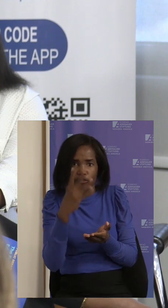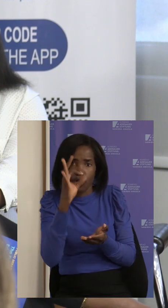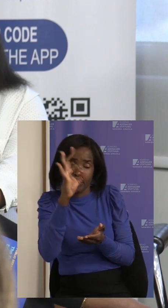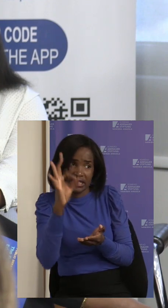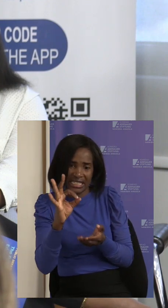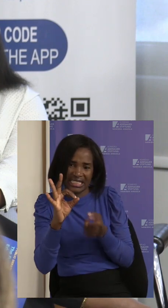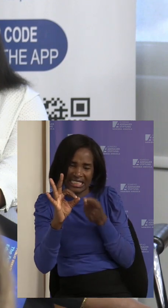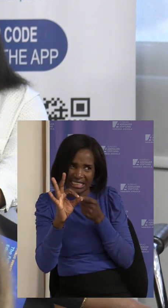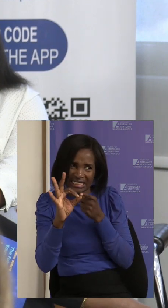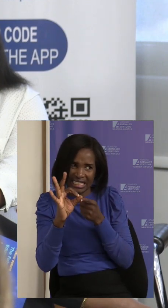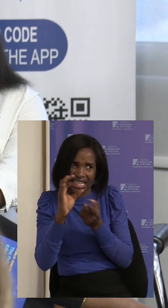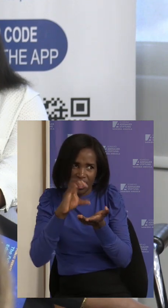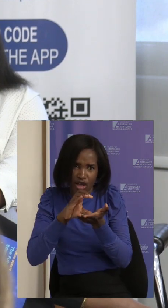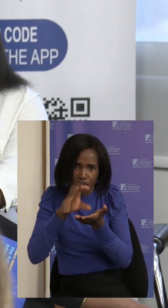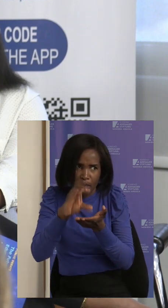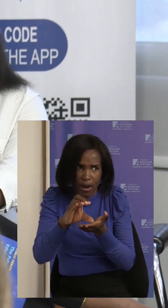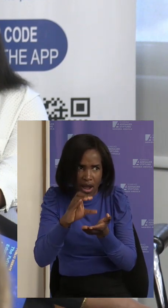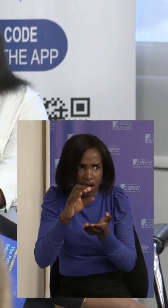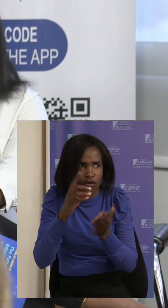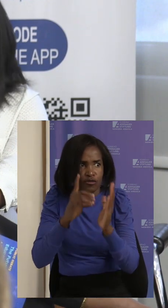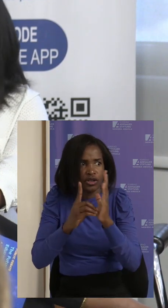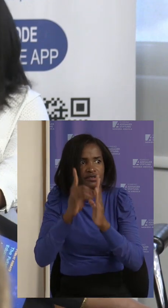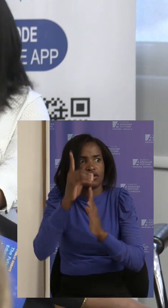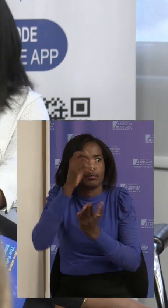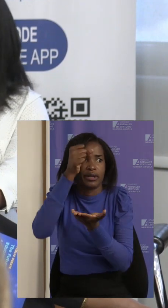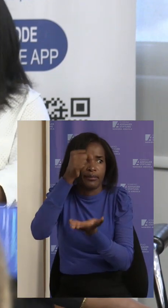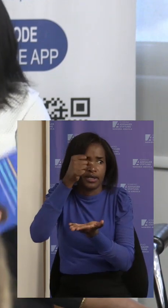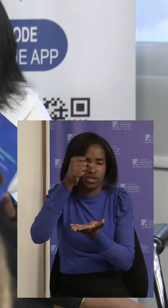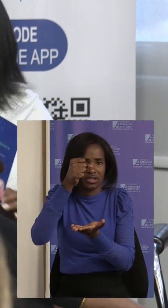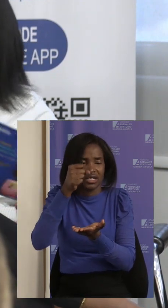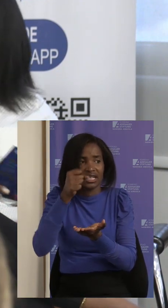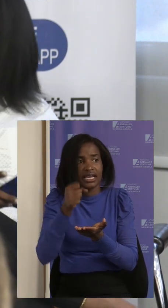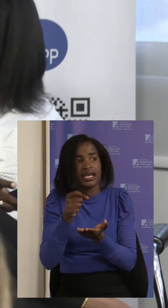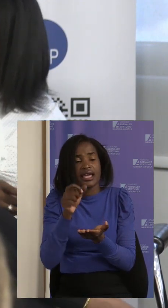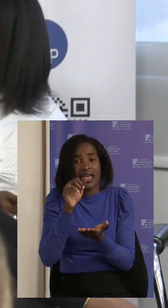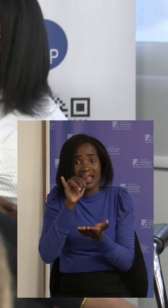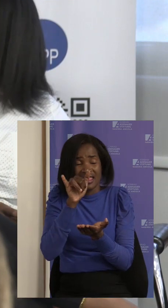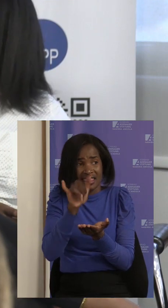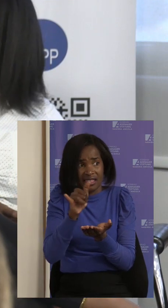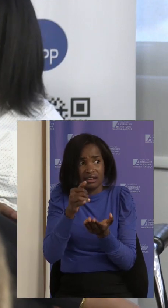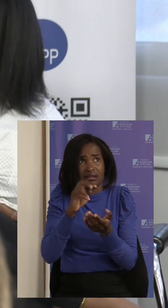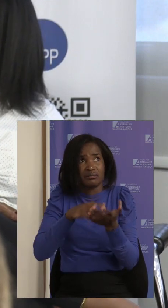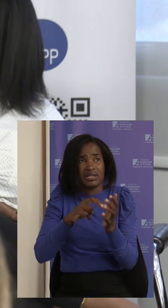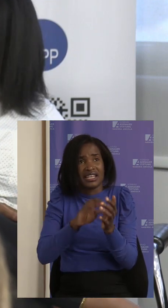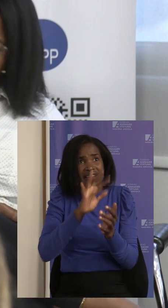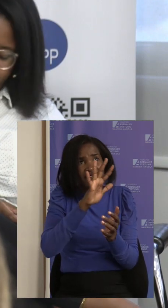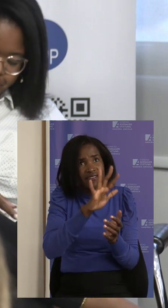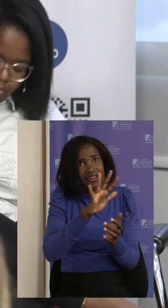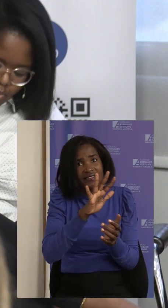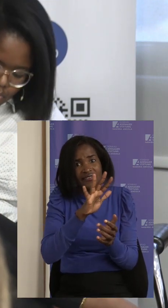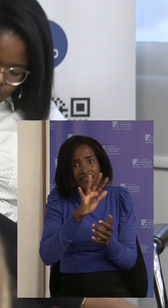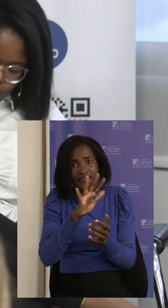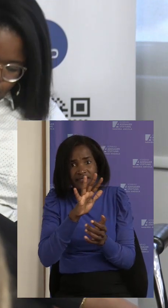3.4% allocated for development budget. And that gives us a